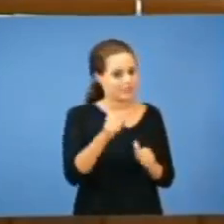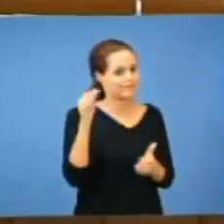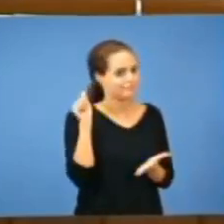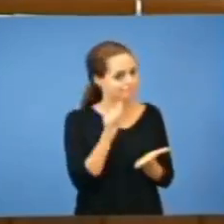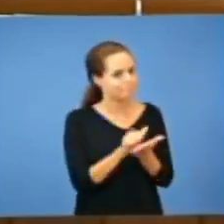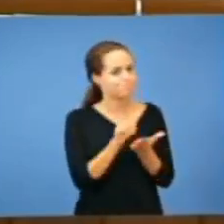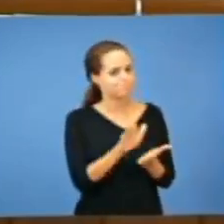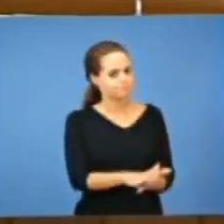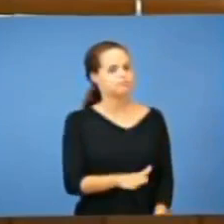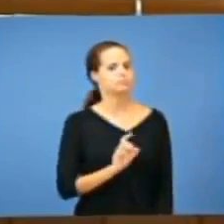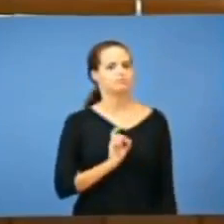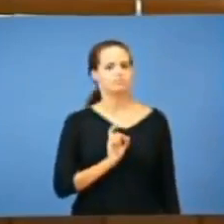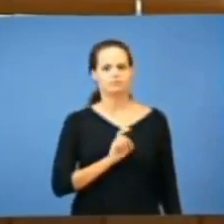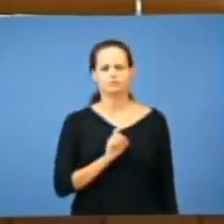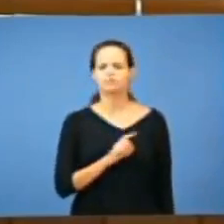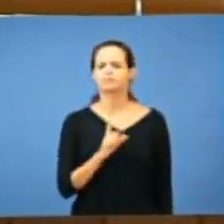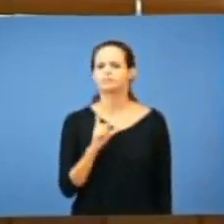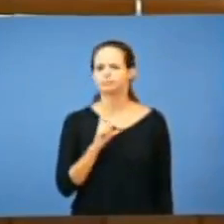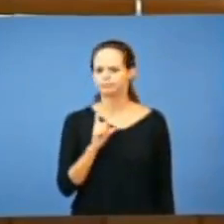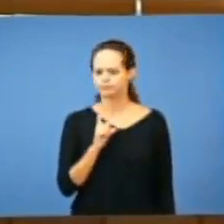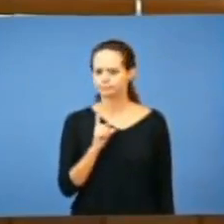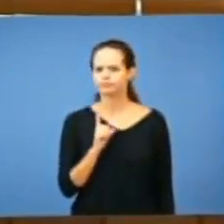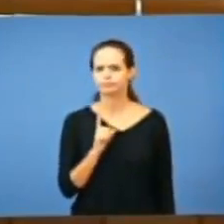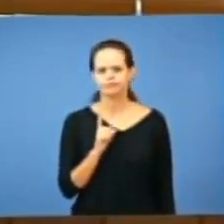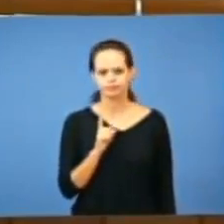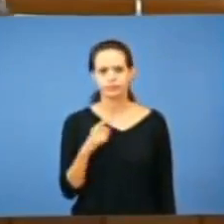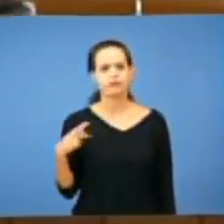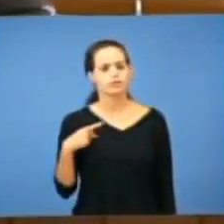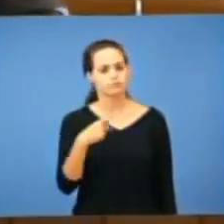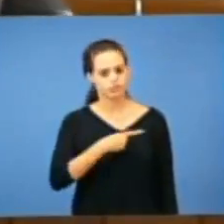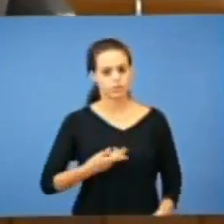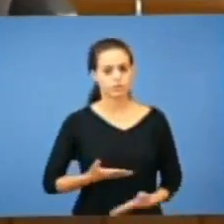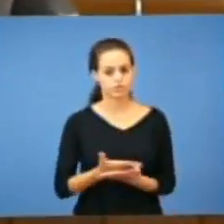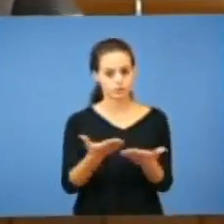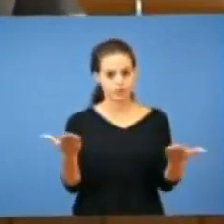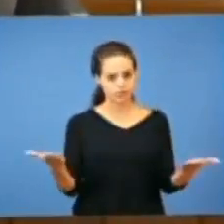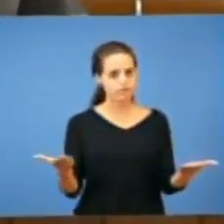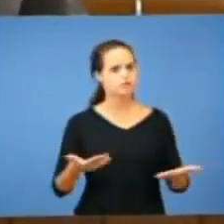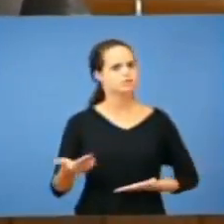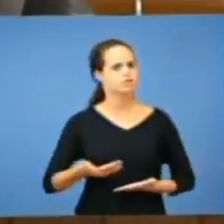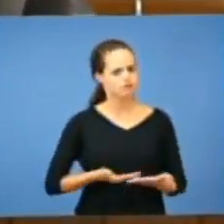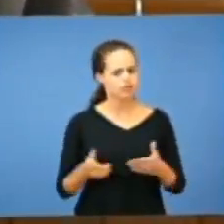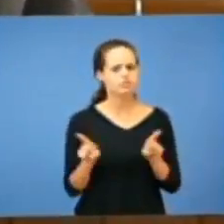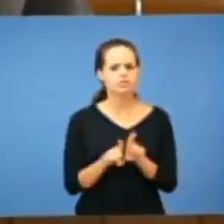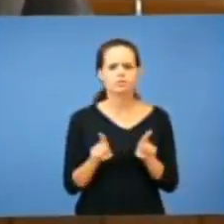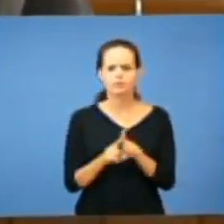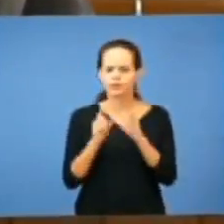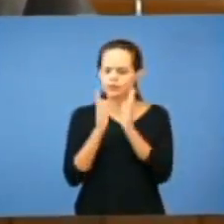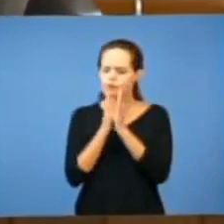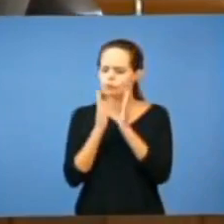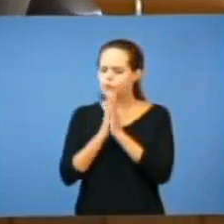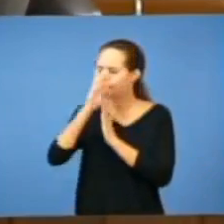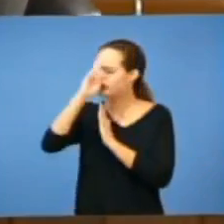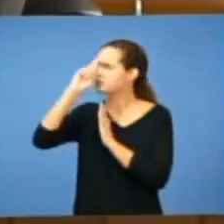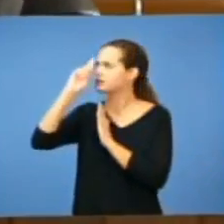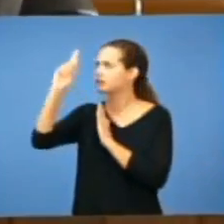condemnation. That's what we're saying to the church and the pastors. To pray, to seek the